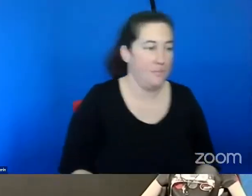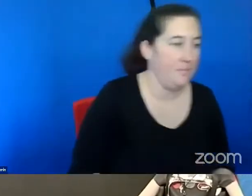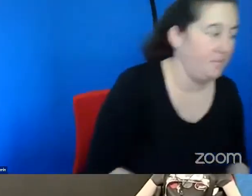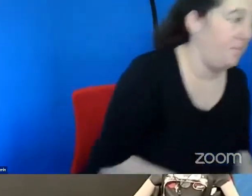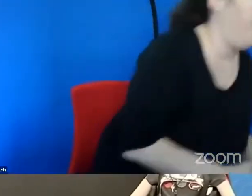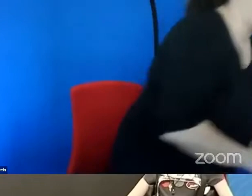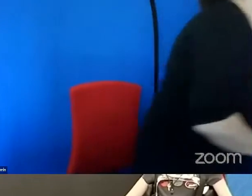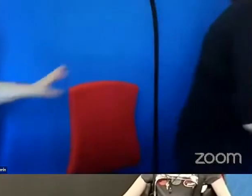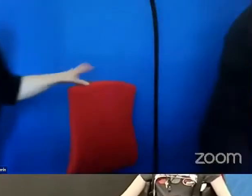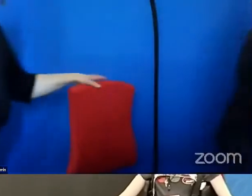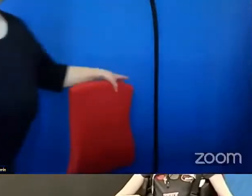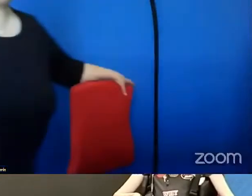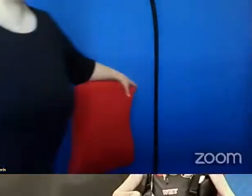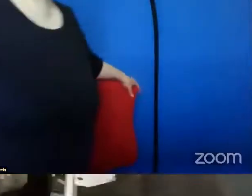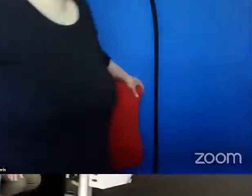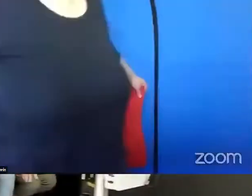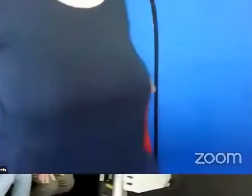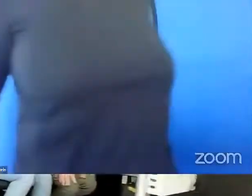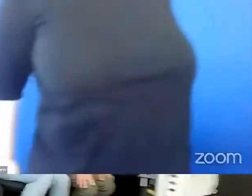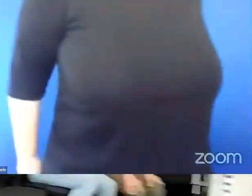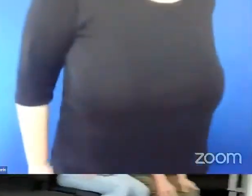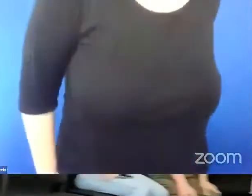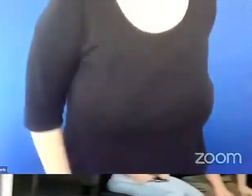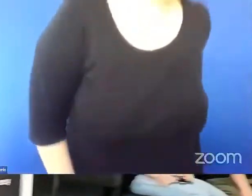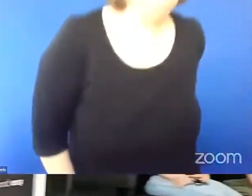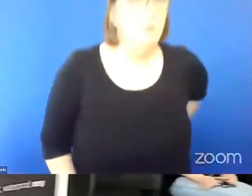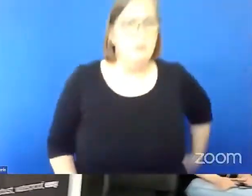Very nice control of the wrist.